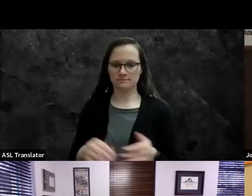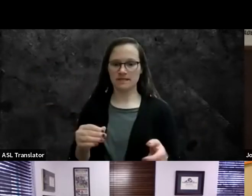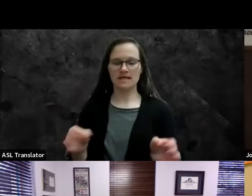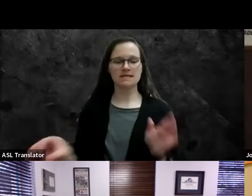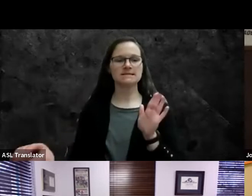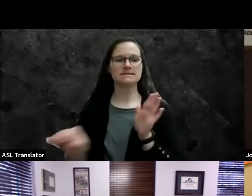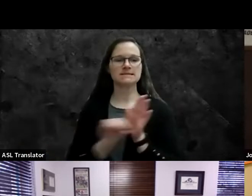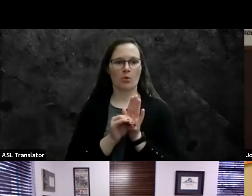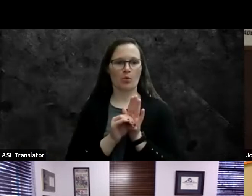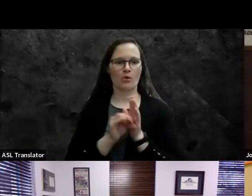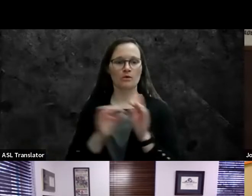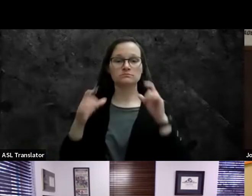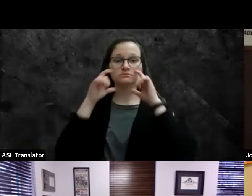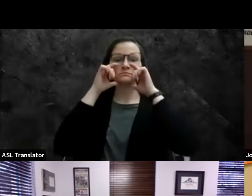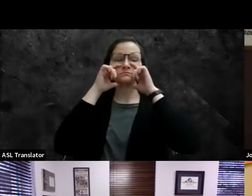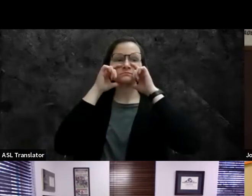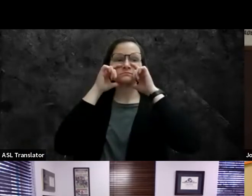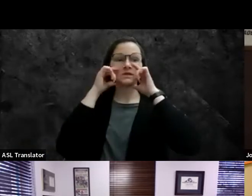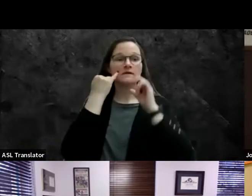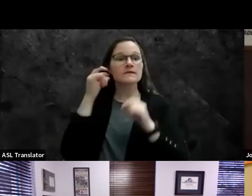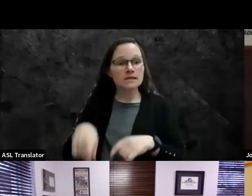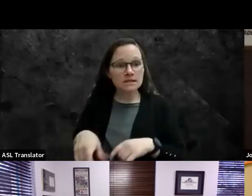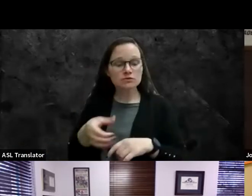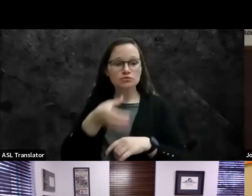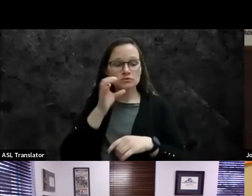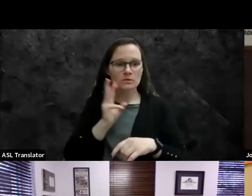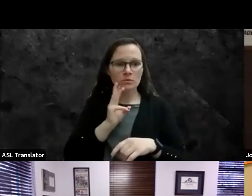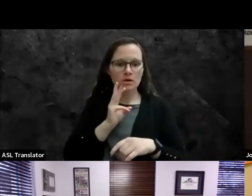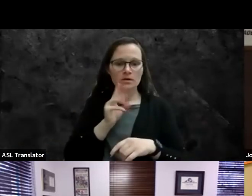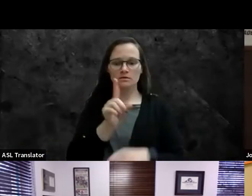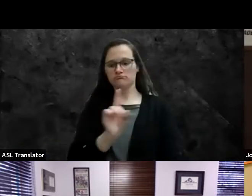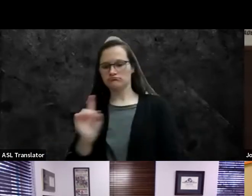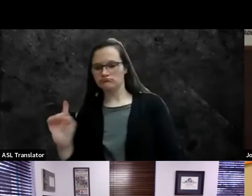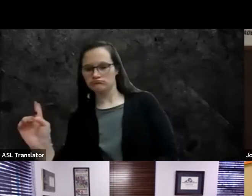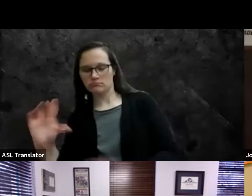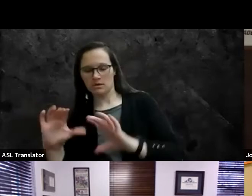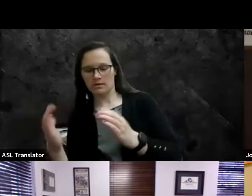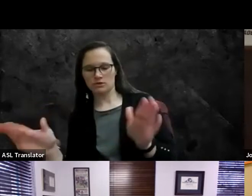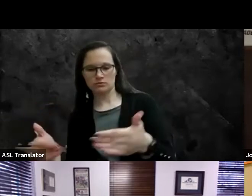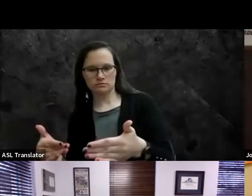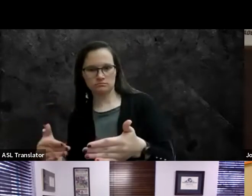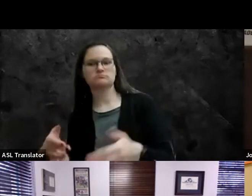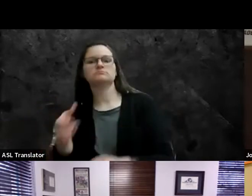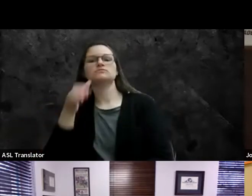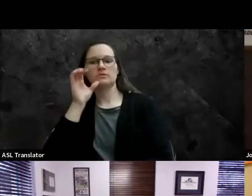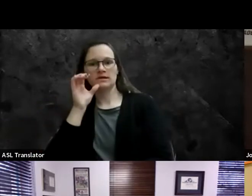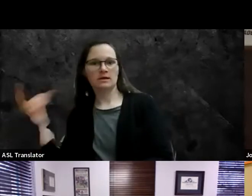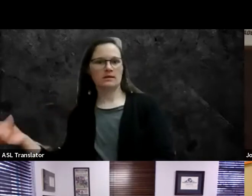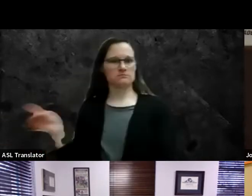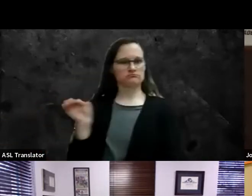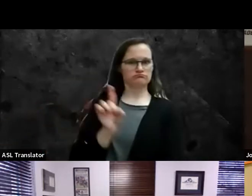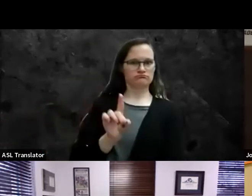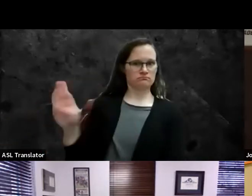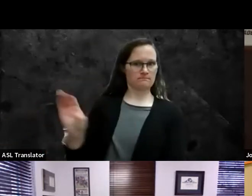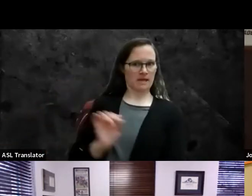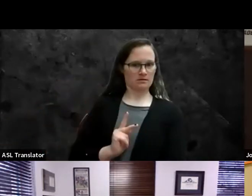just keep the masks on. They're welcome to step out if they need a drink of water. And I proceed every class with a reminder